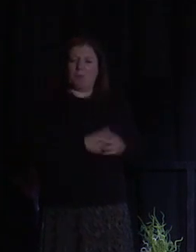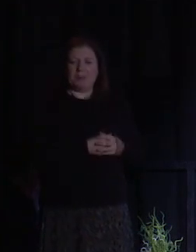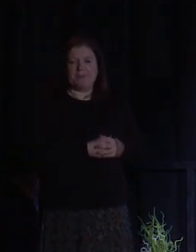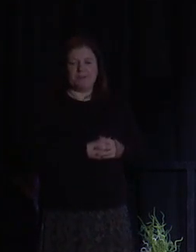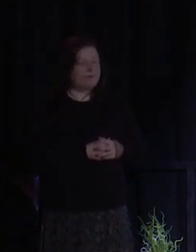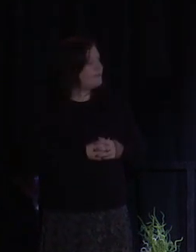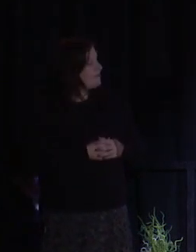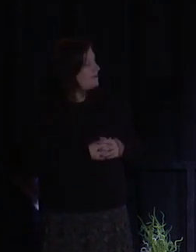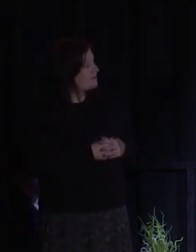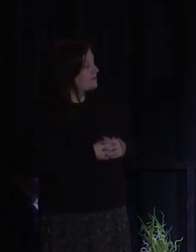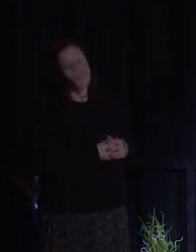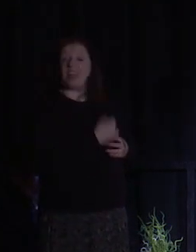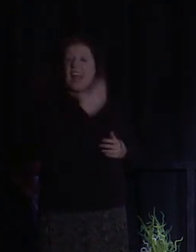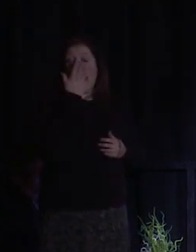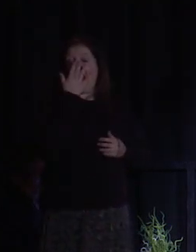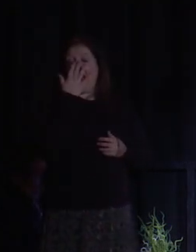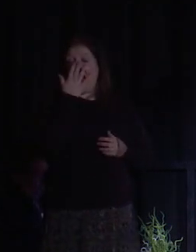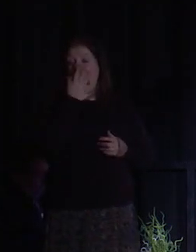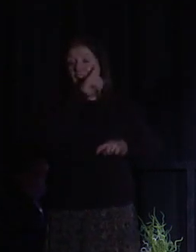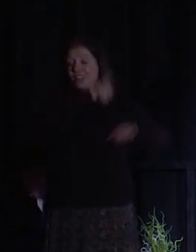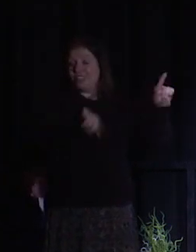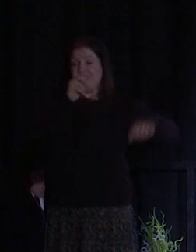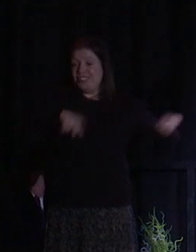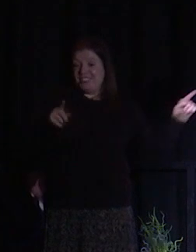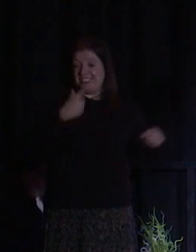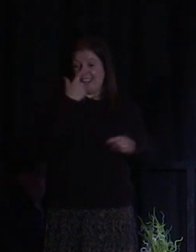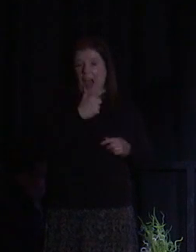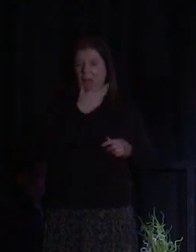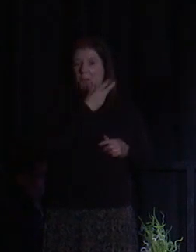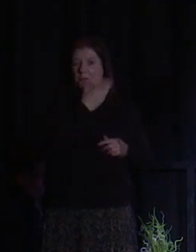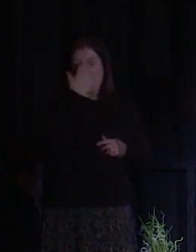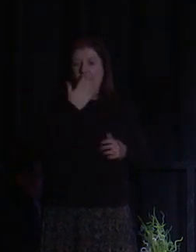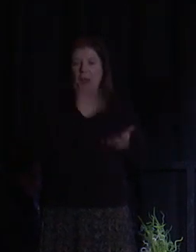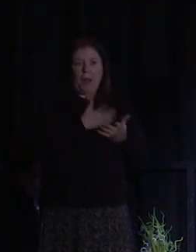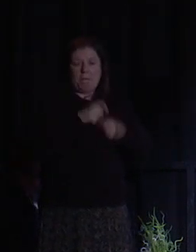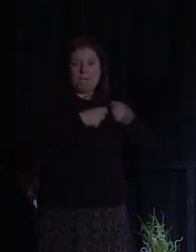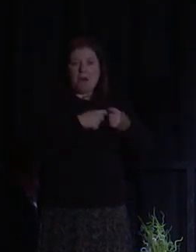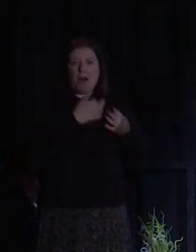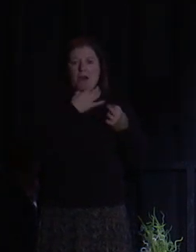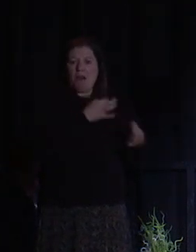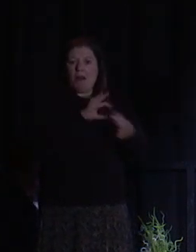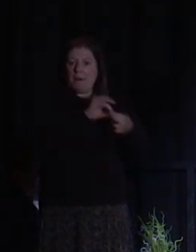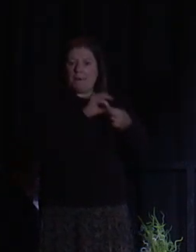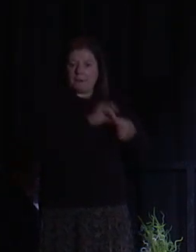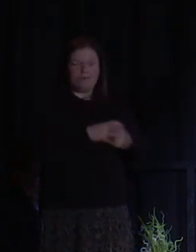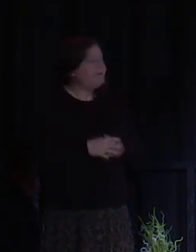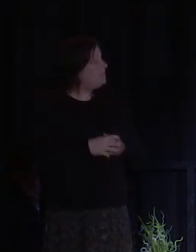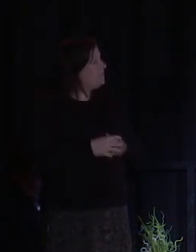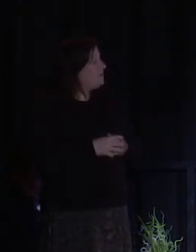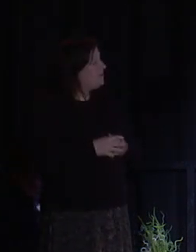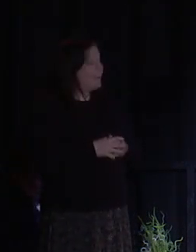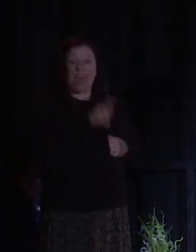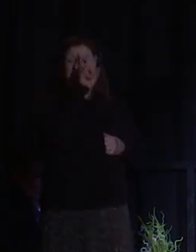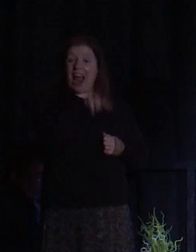People of all ages are reacting with great positivity and with great curiosity and eager to interact. And we've hashtagged Howler Hugs and we're getting